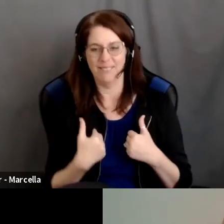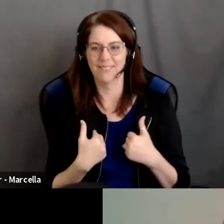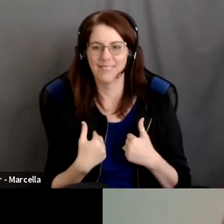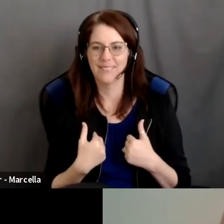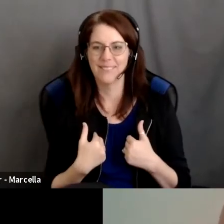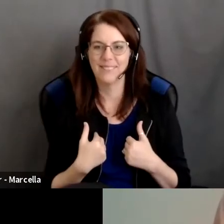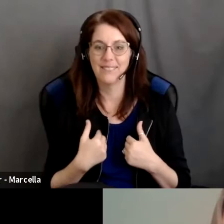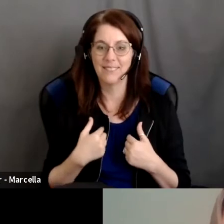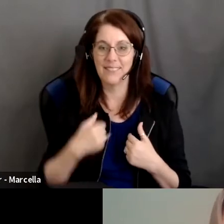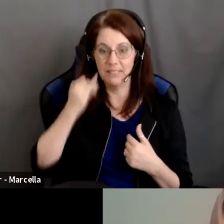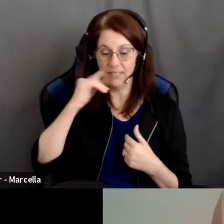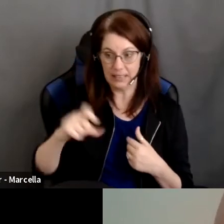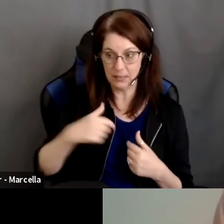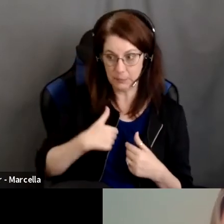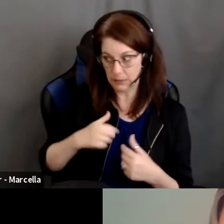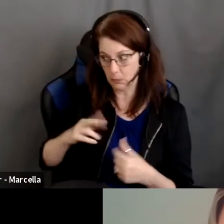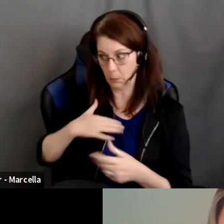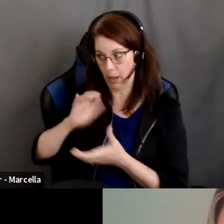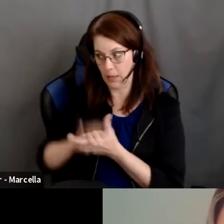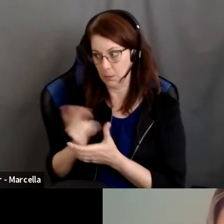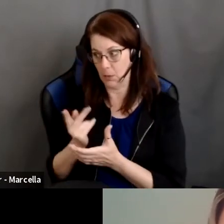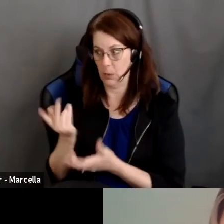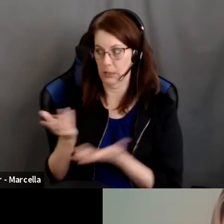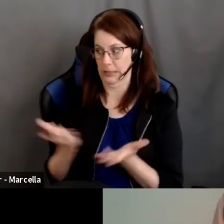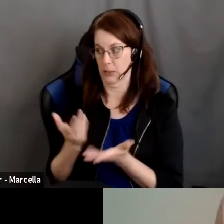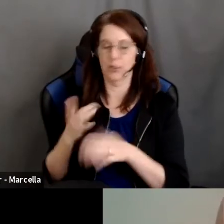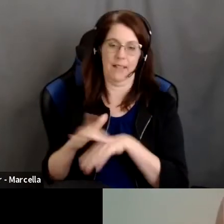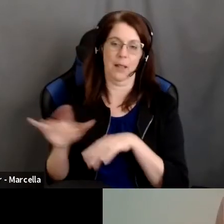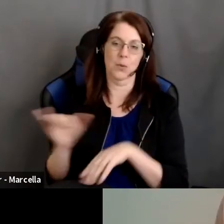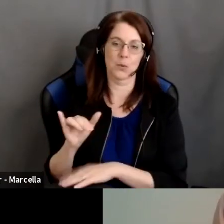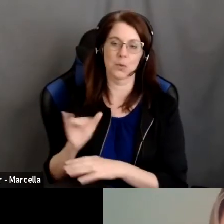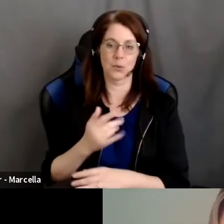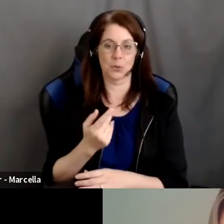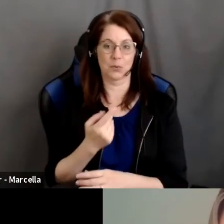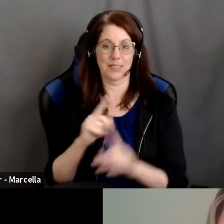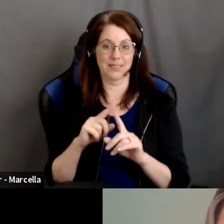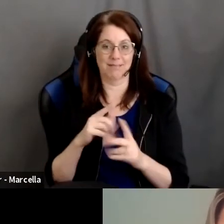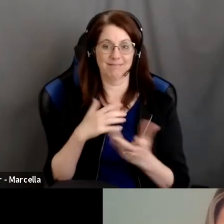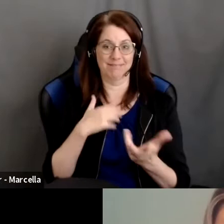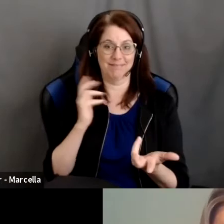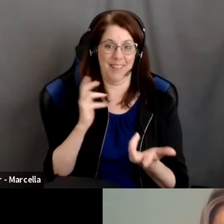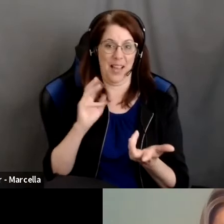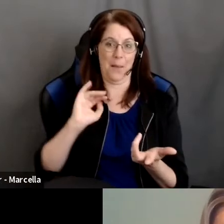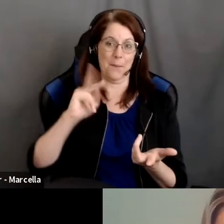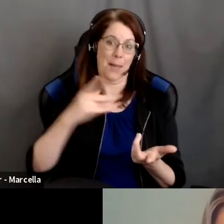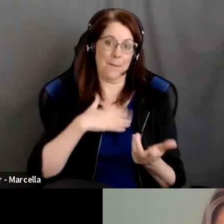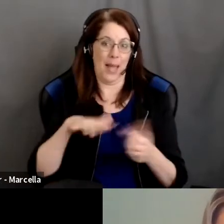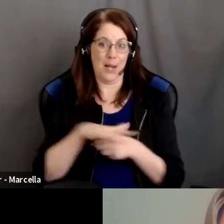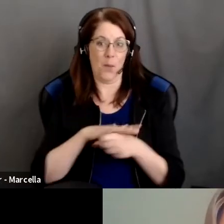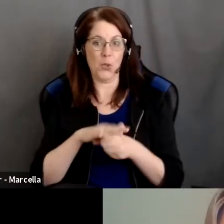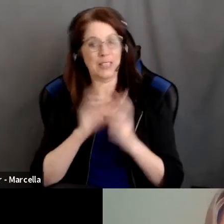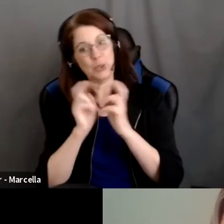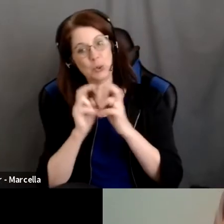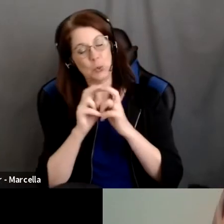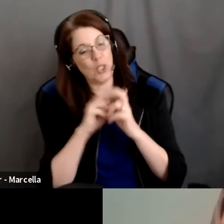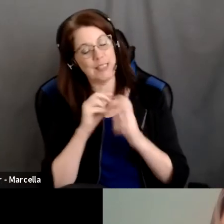I know that if he needs me or my husband, we're over here too. So it's a different situation. I've mapped my neighborhood. It's just mostly trees and squirrels and